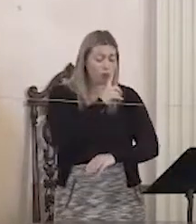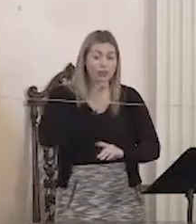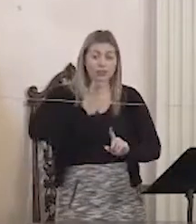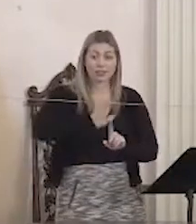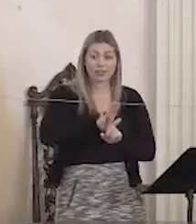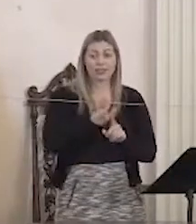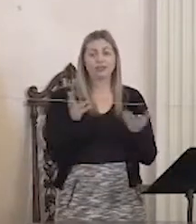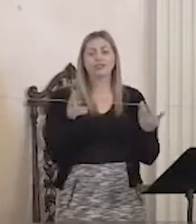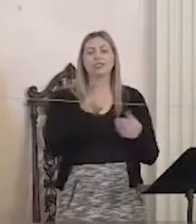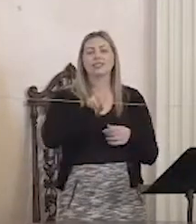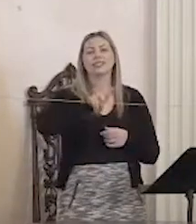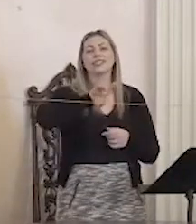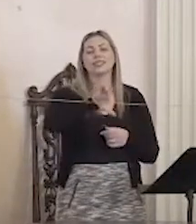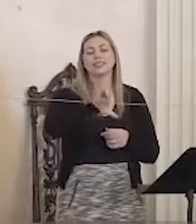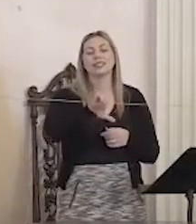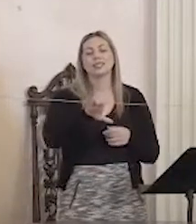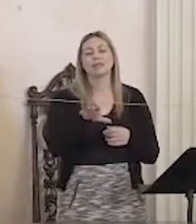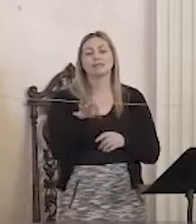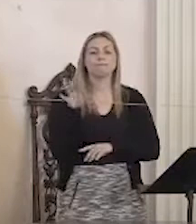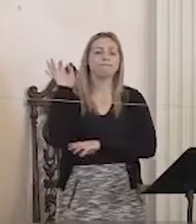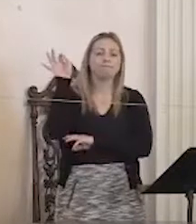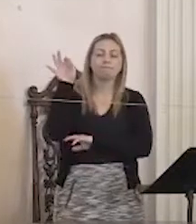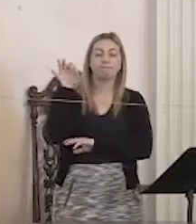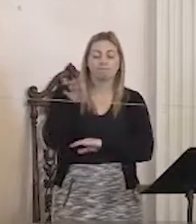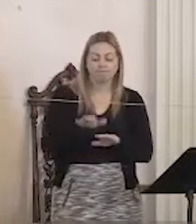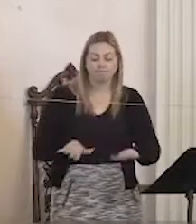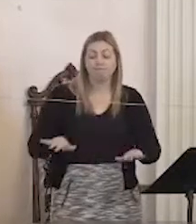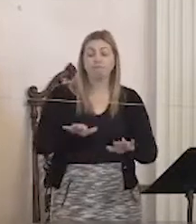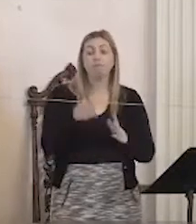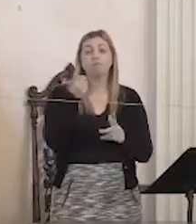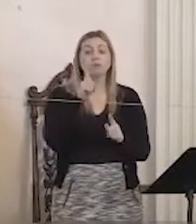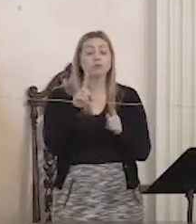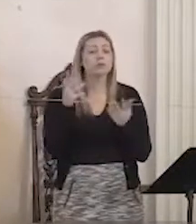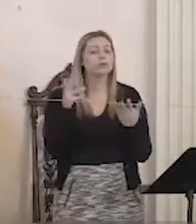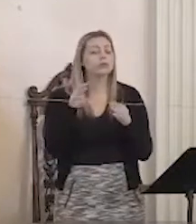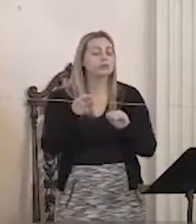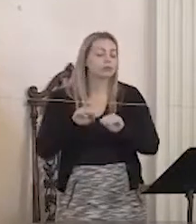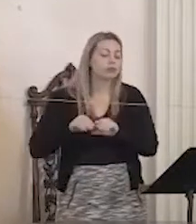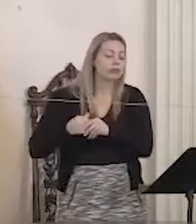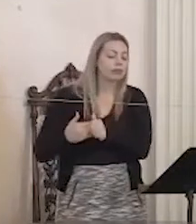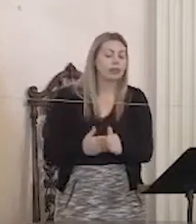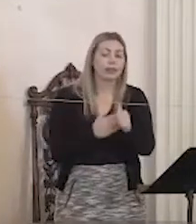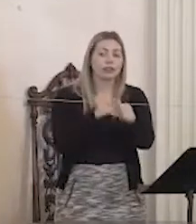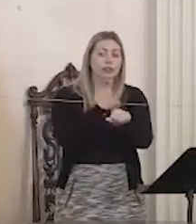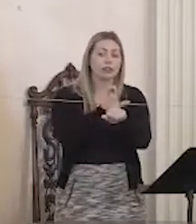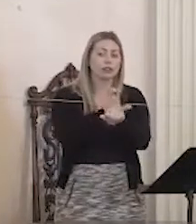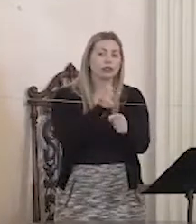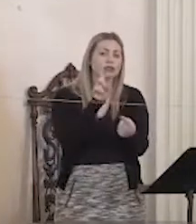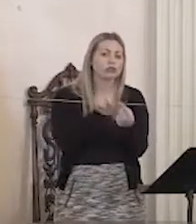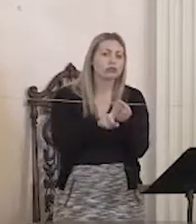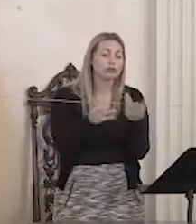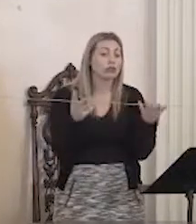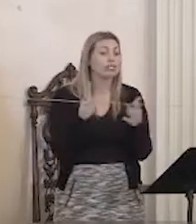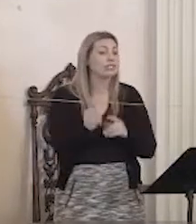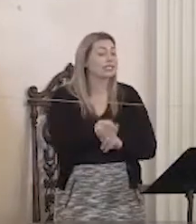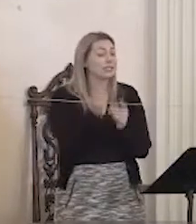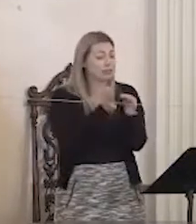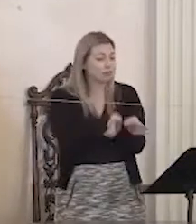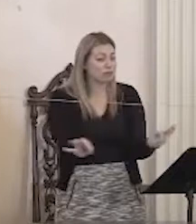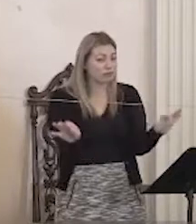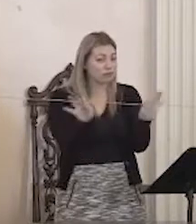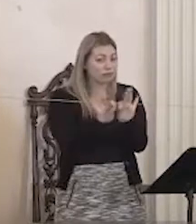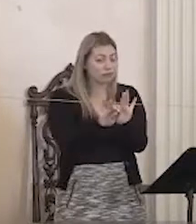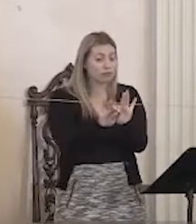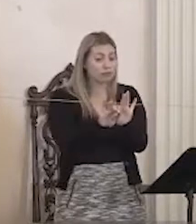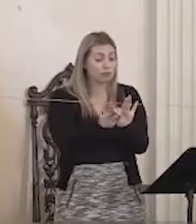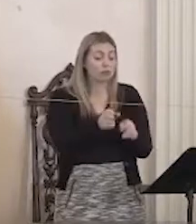his DC pulpit to shed light on and to lead the congregation into several important causes